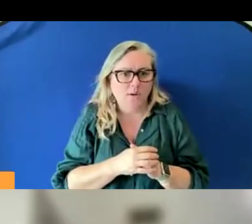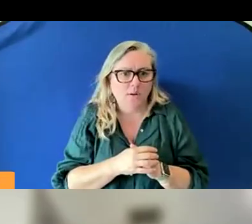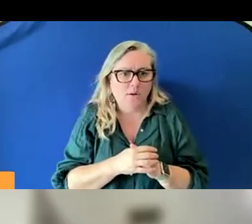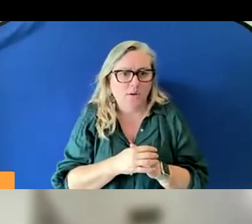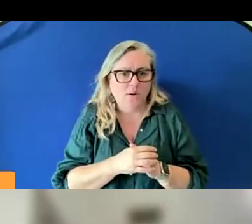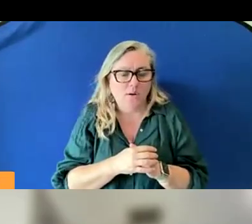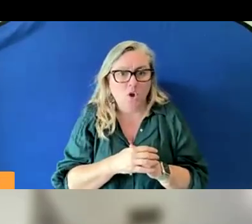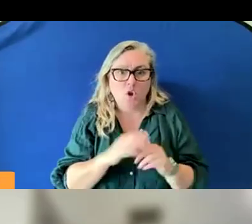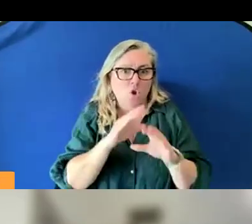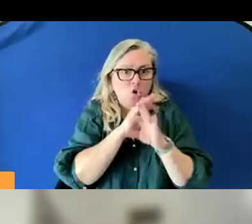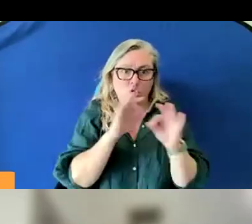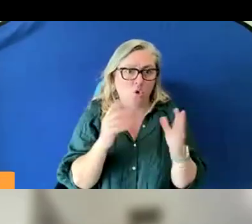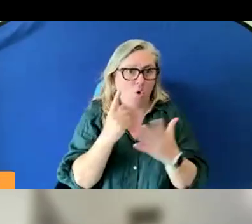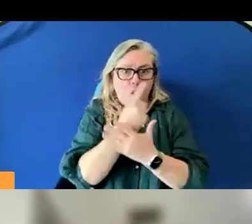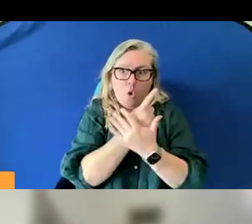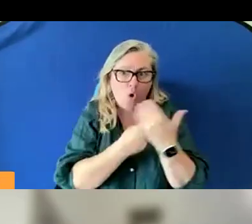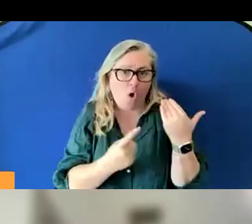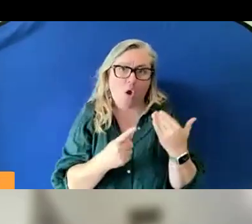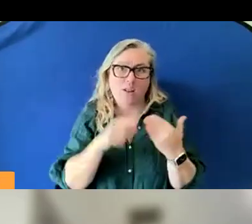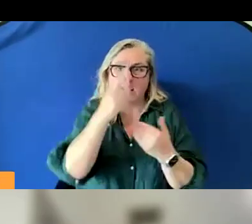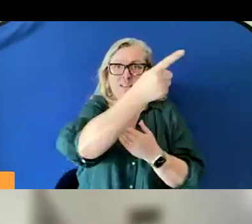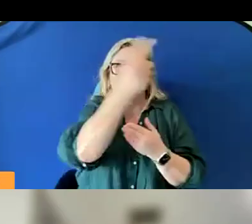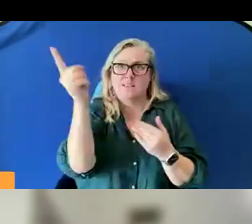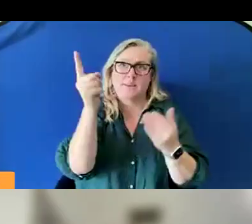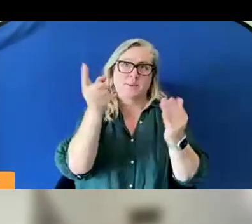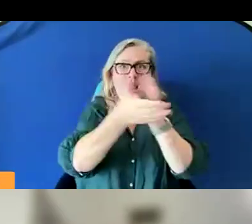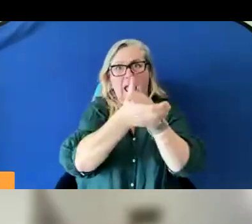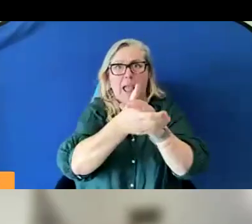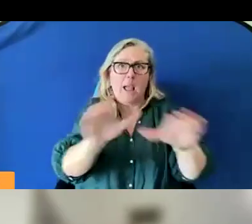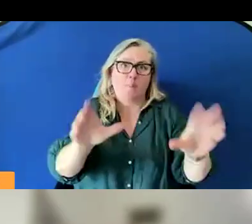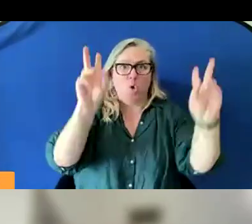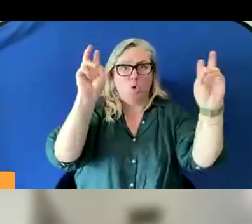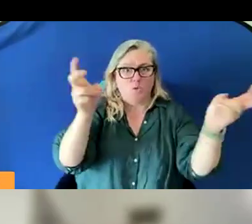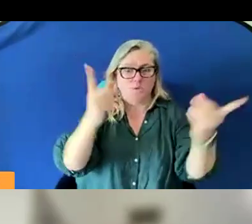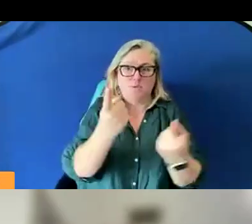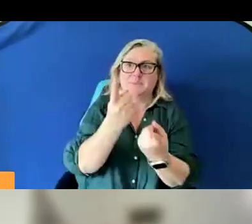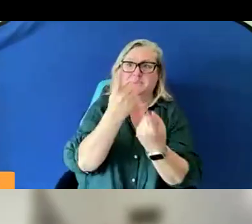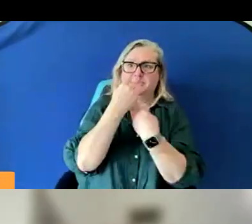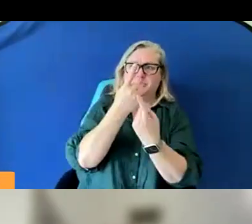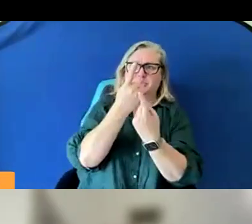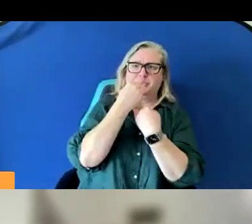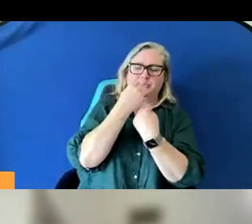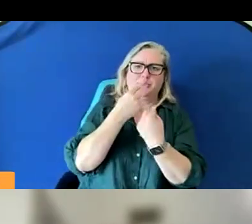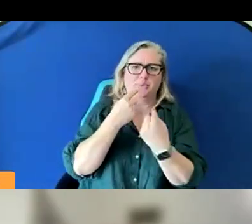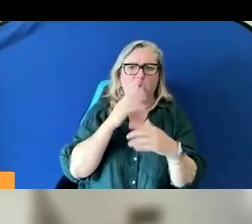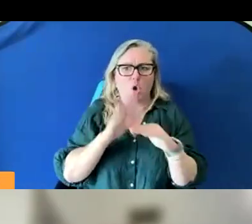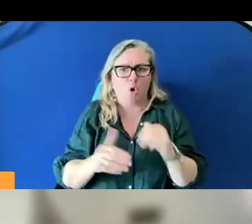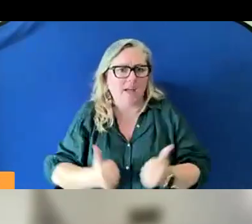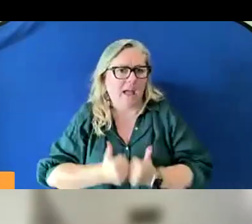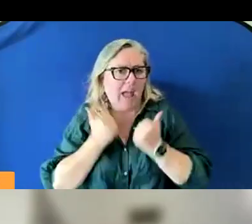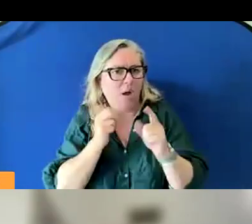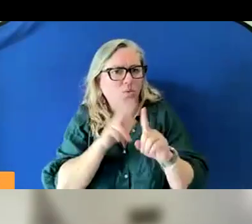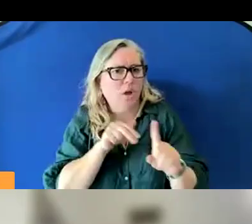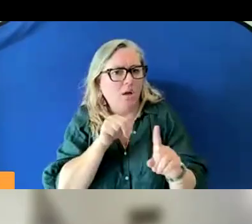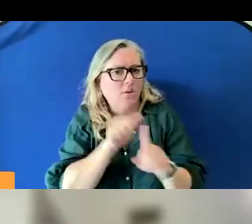what the experts have to say about our diagnosis.